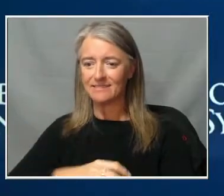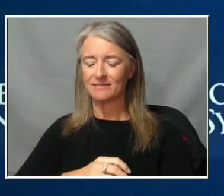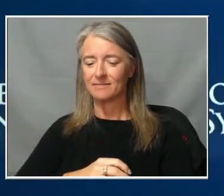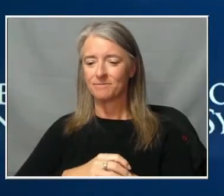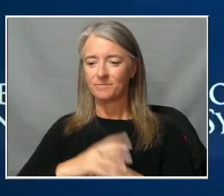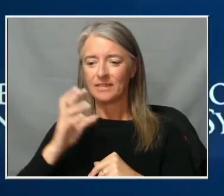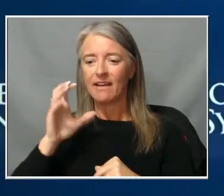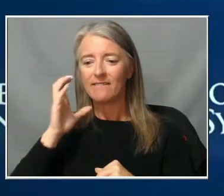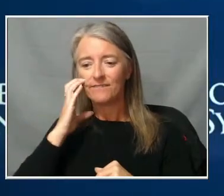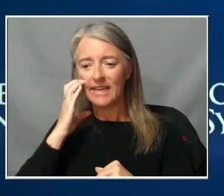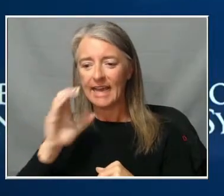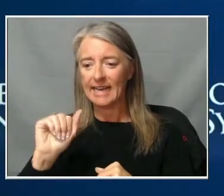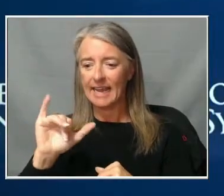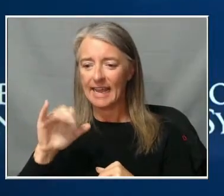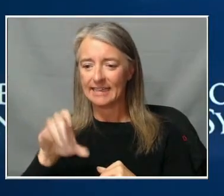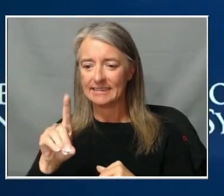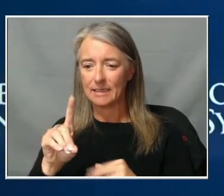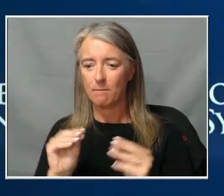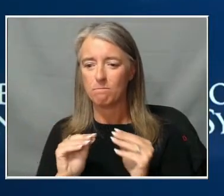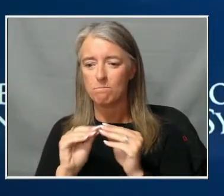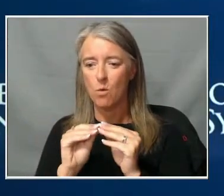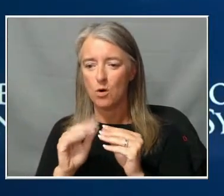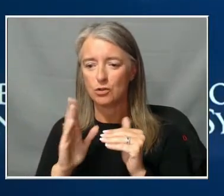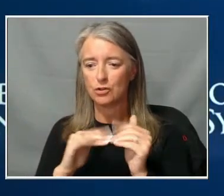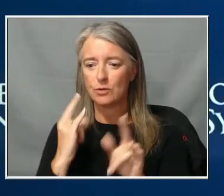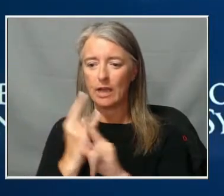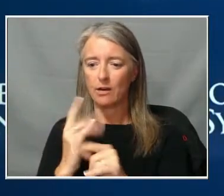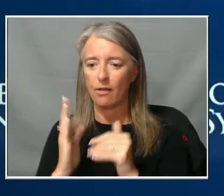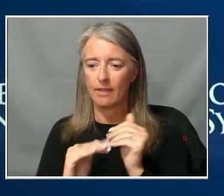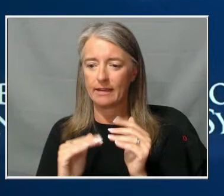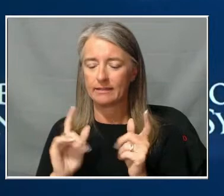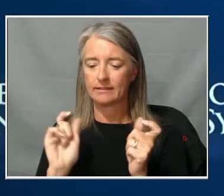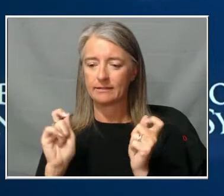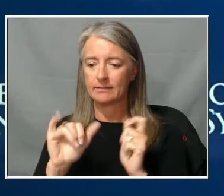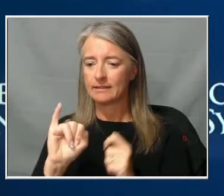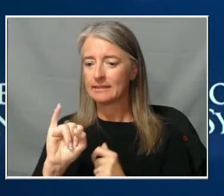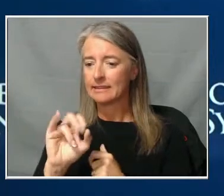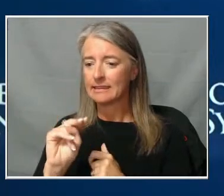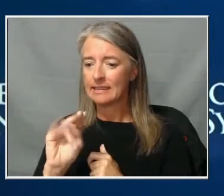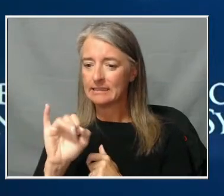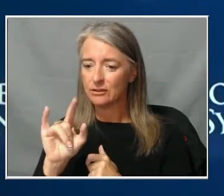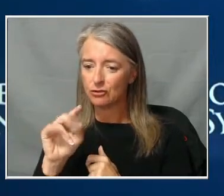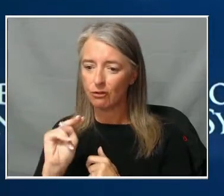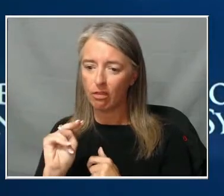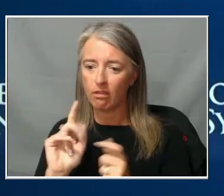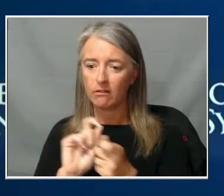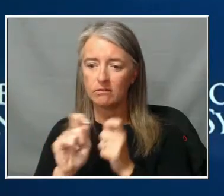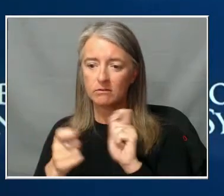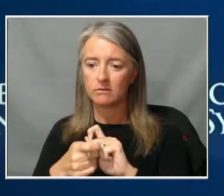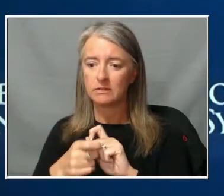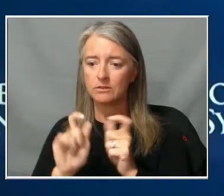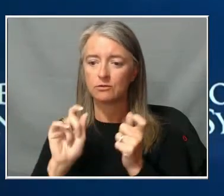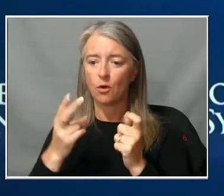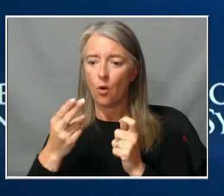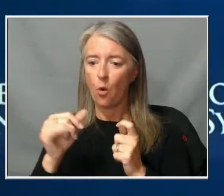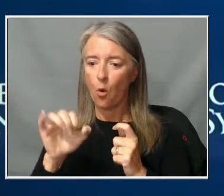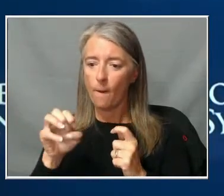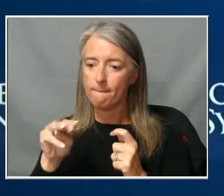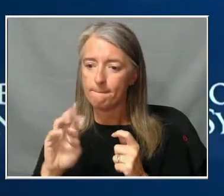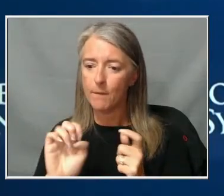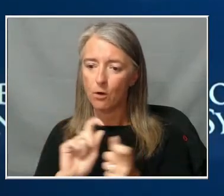synthesis. But there's more to alcohol than that. It alters insulin sensitivity, and it alters hormones that regulate